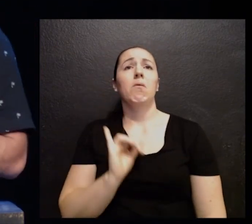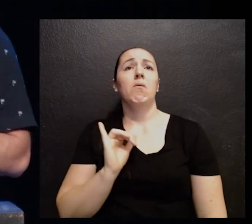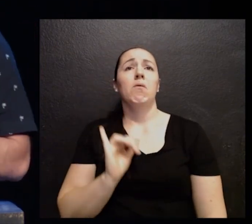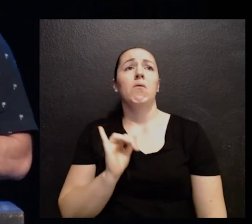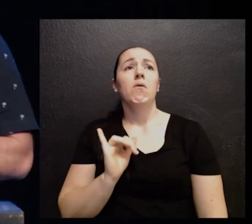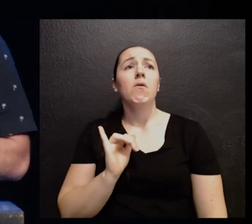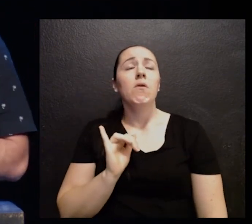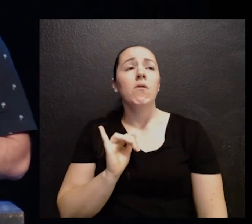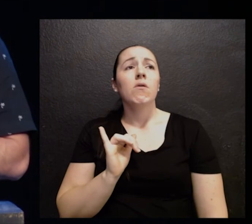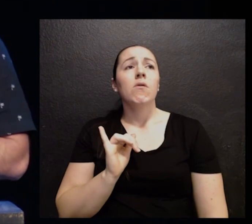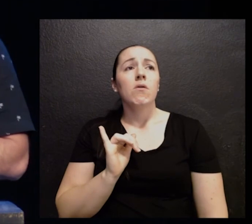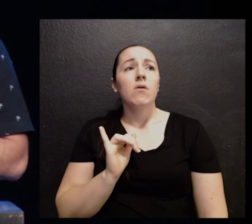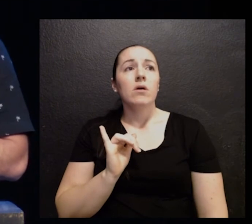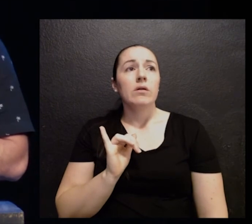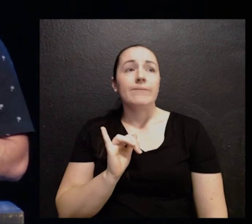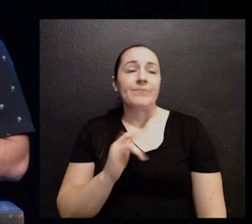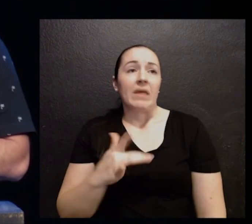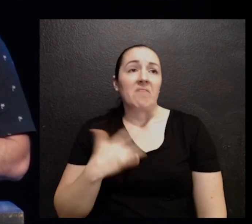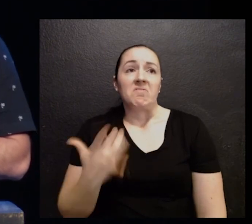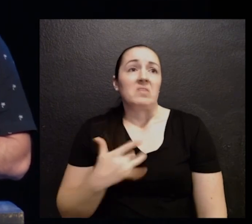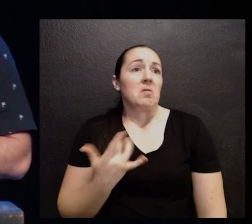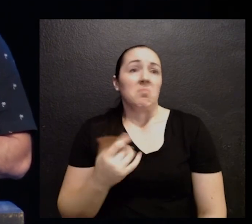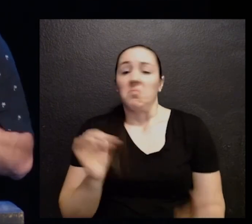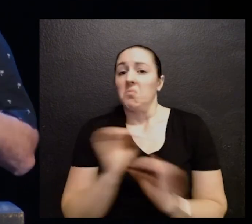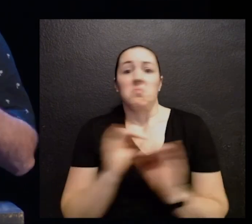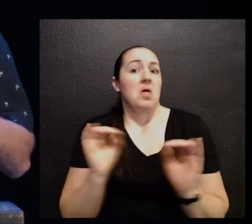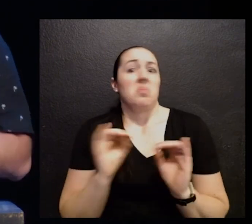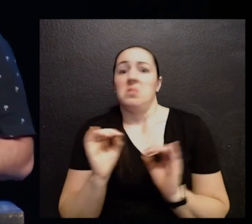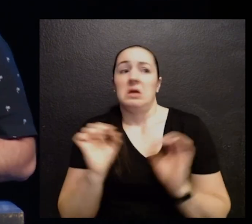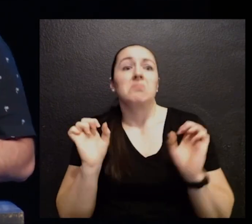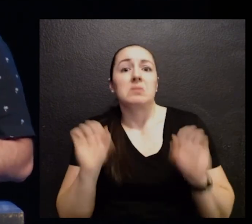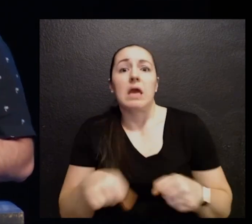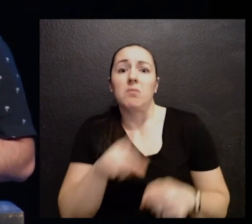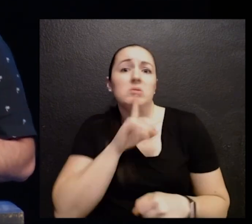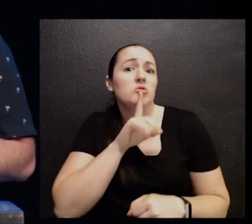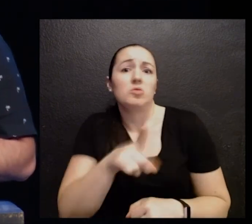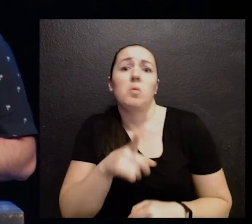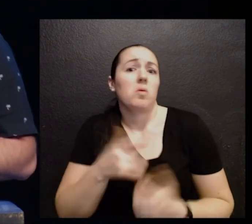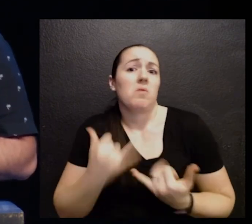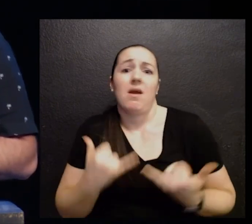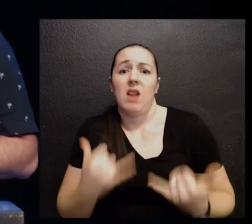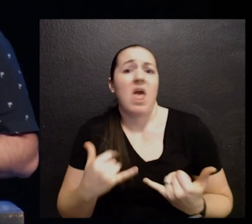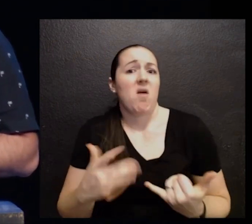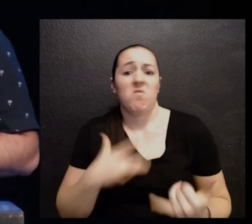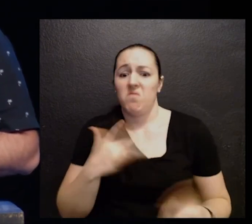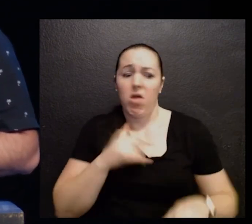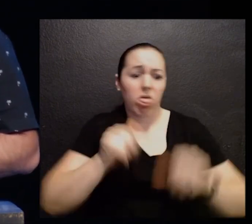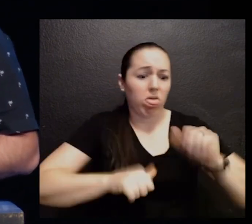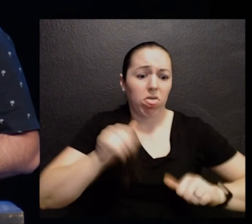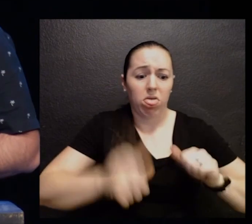there's not anything that you can be certain of except God.